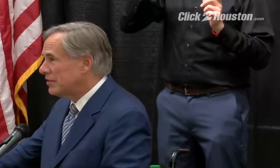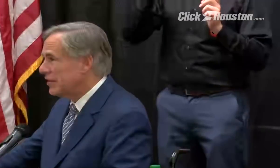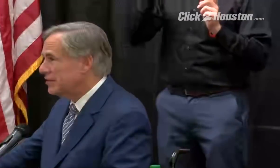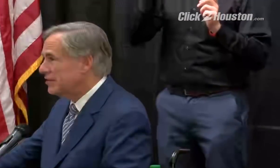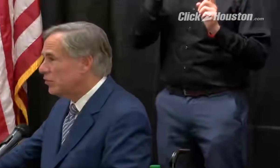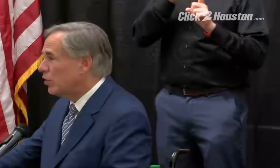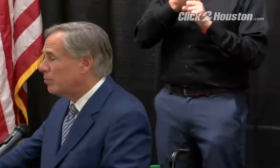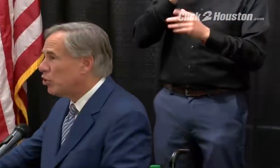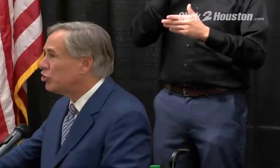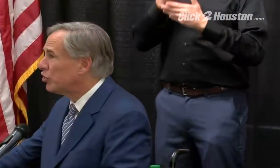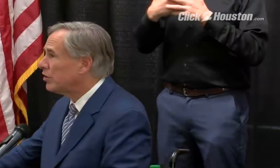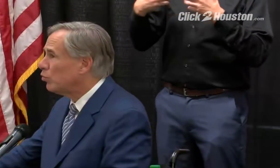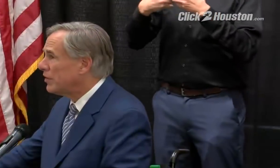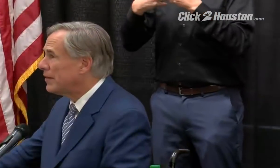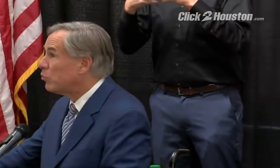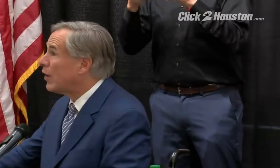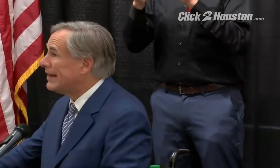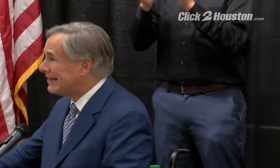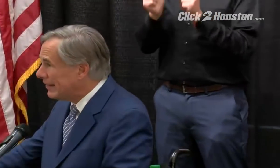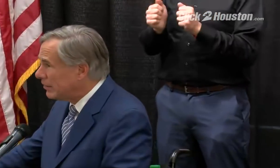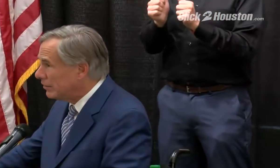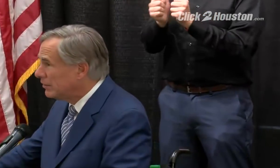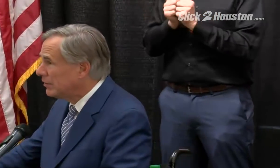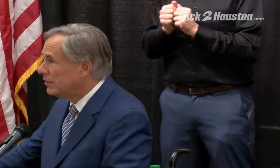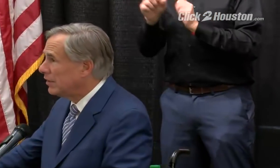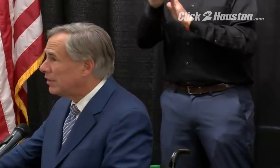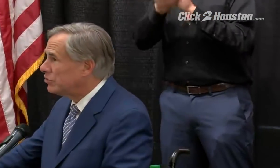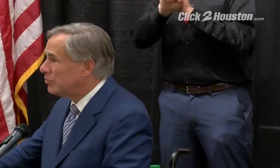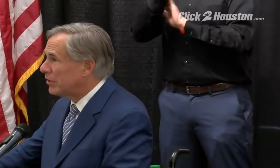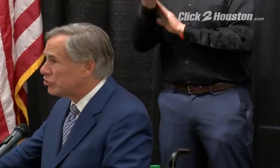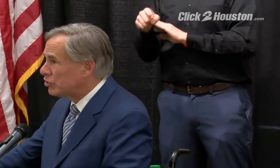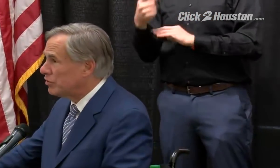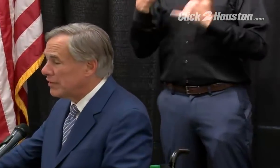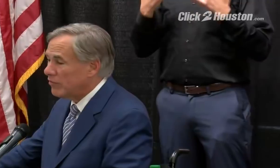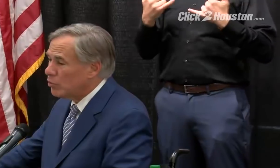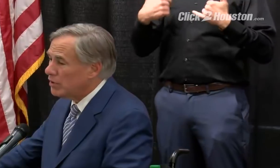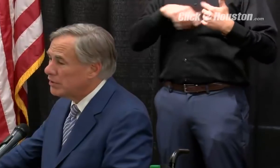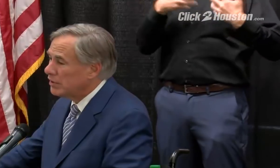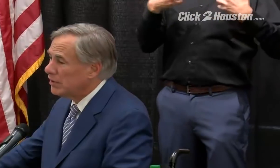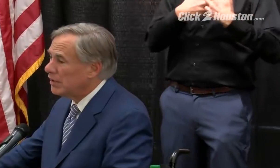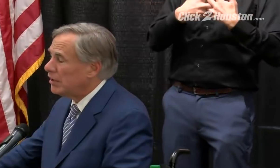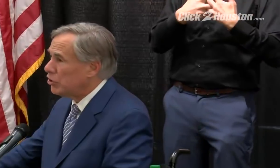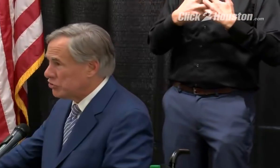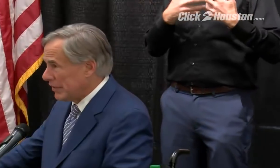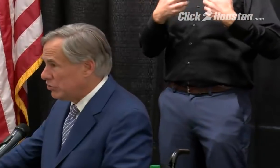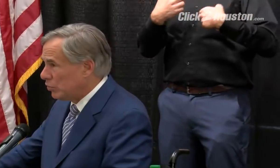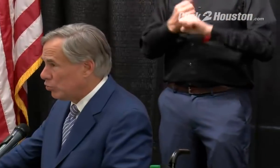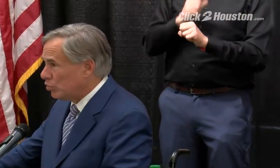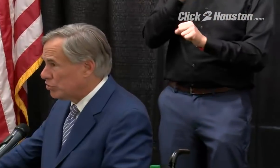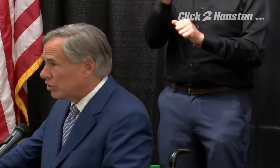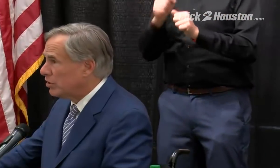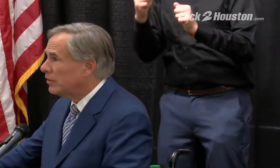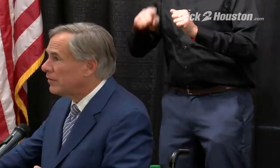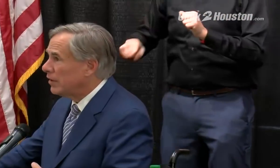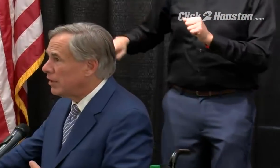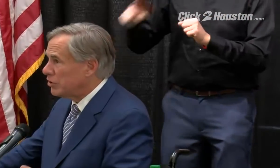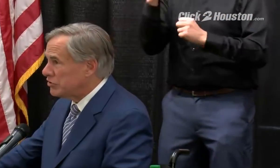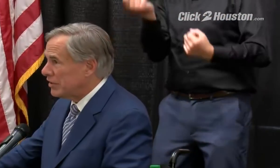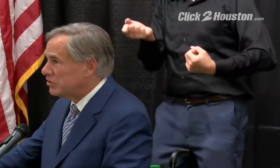with the state of Texas, and we are partnering with him right now to make sure that everyone understands what the rules